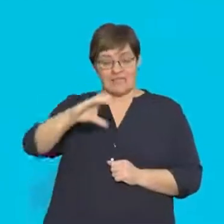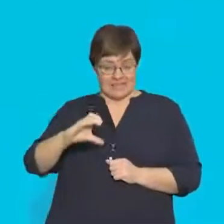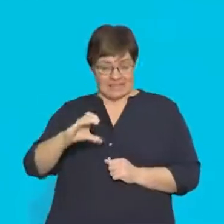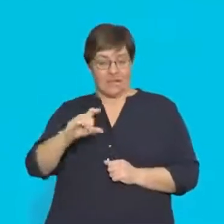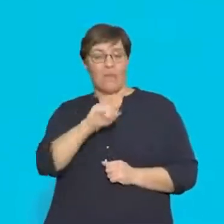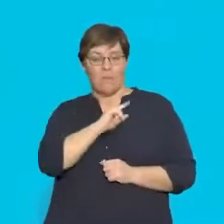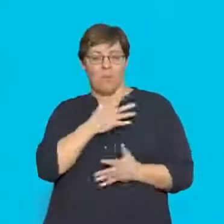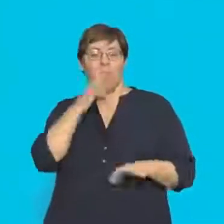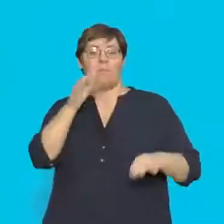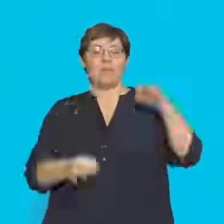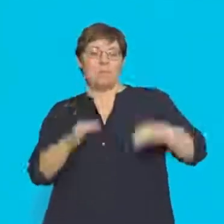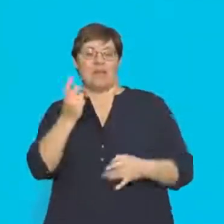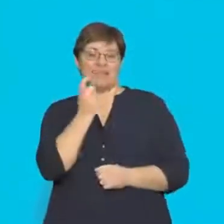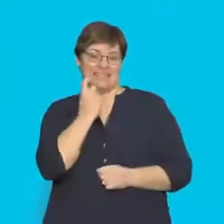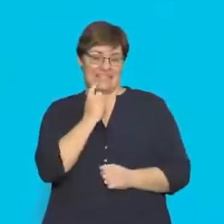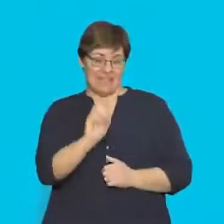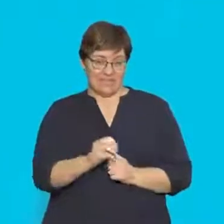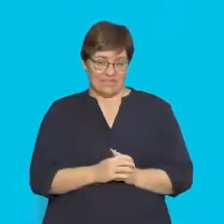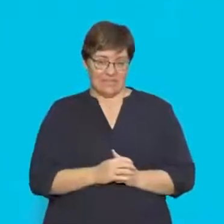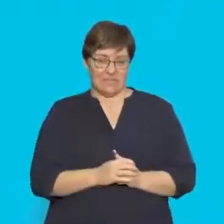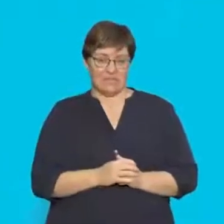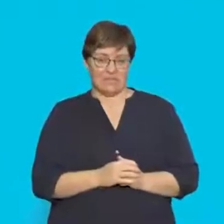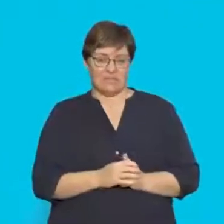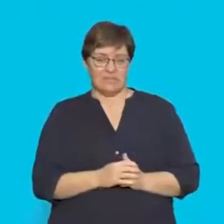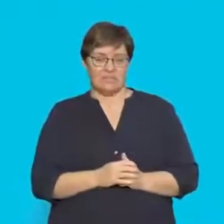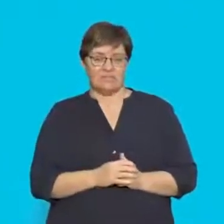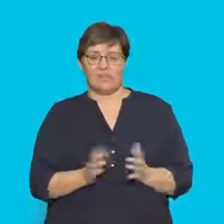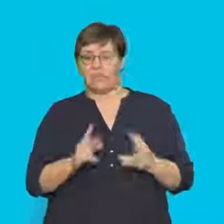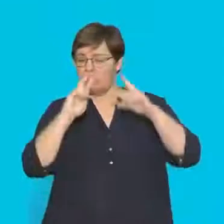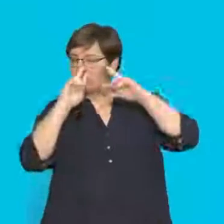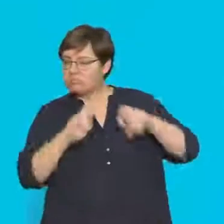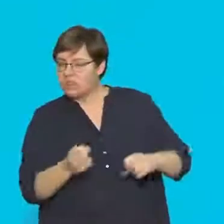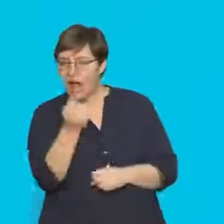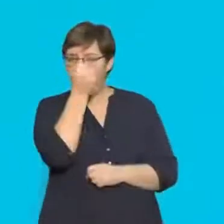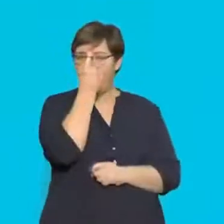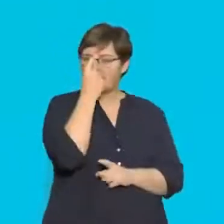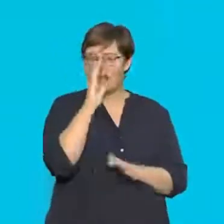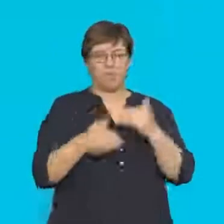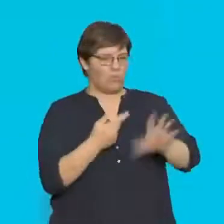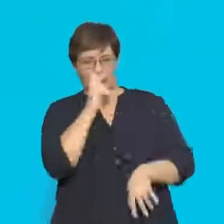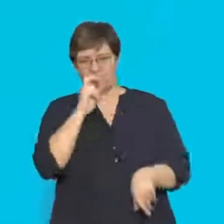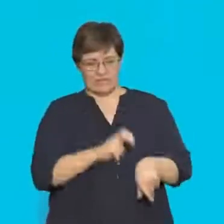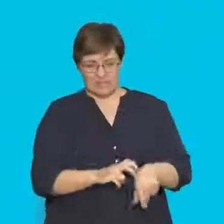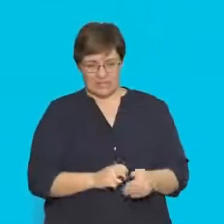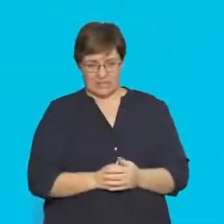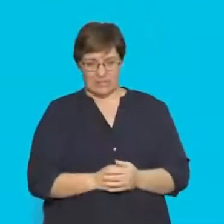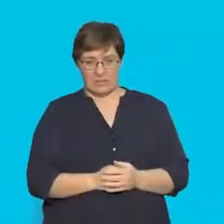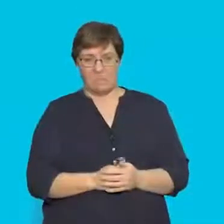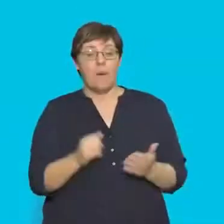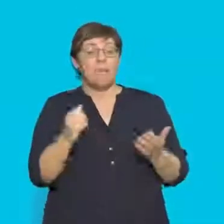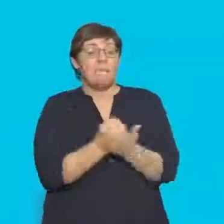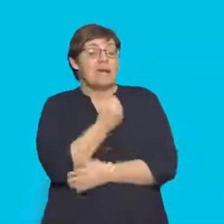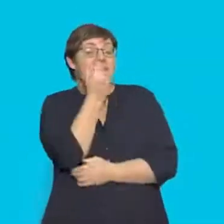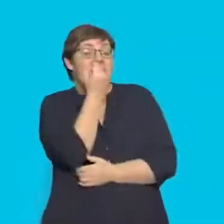is because it's easy to manipulate. And although we don't need to study and understand the process, what you